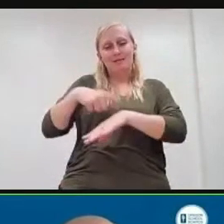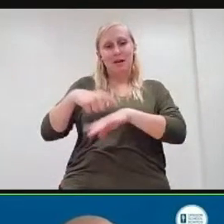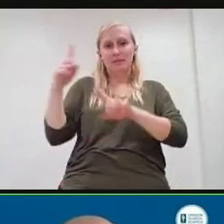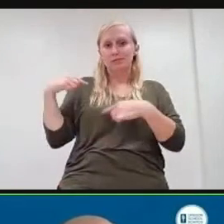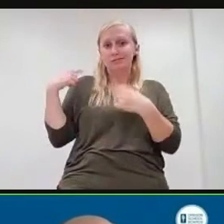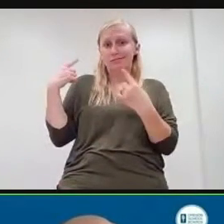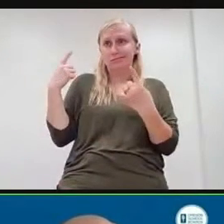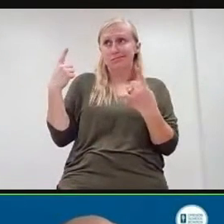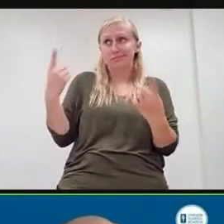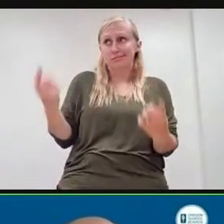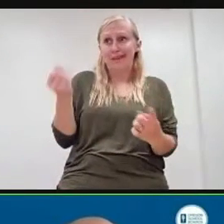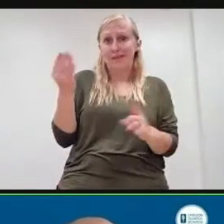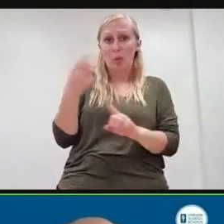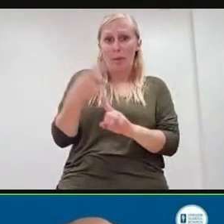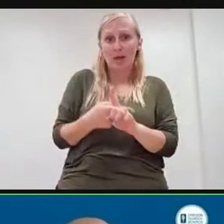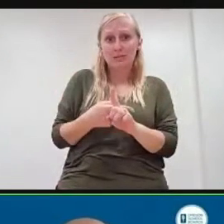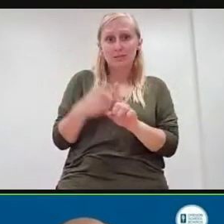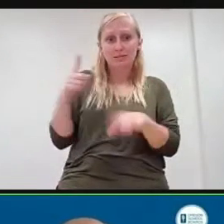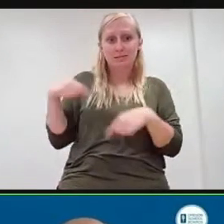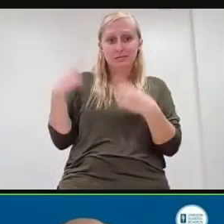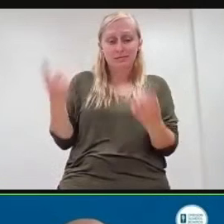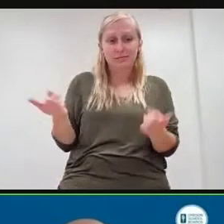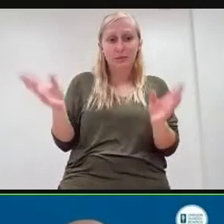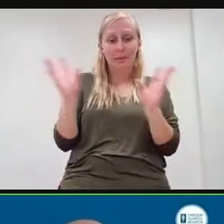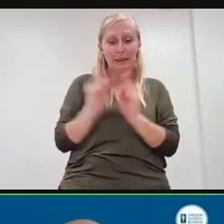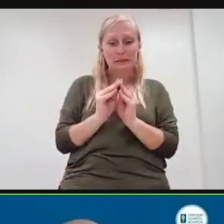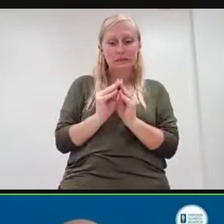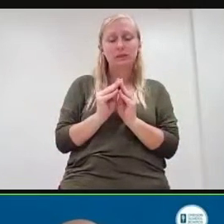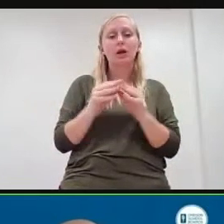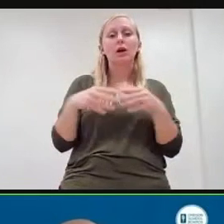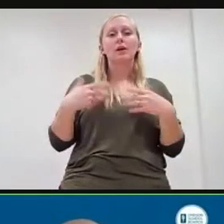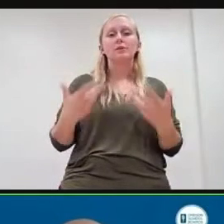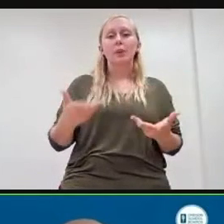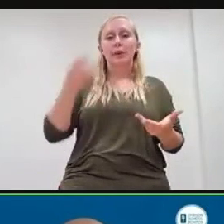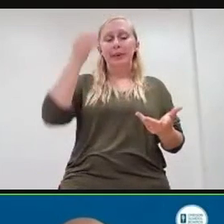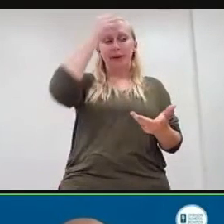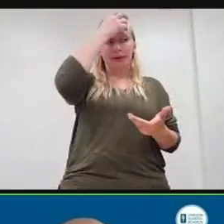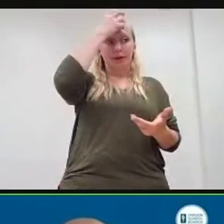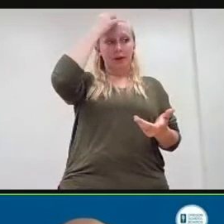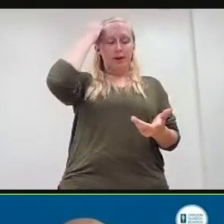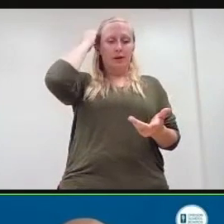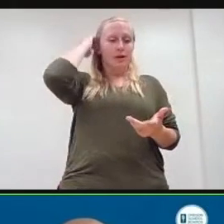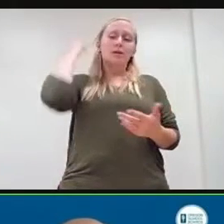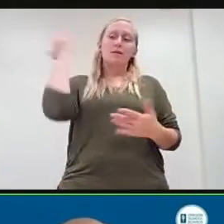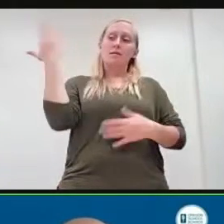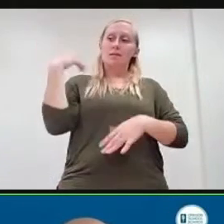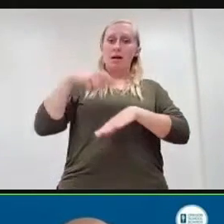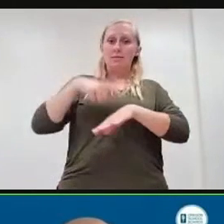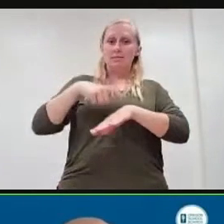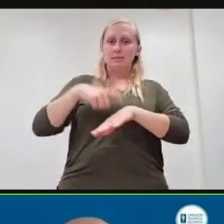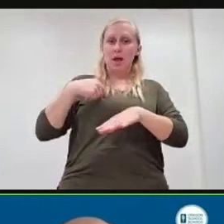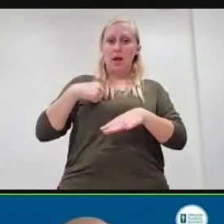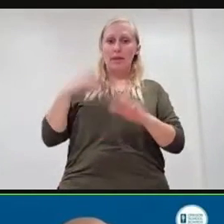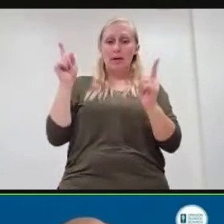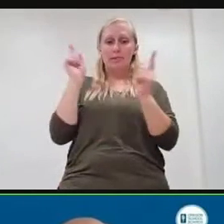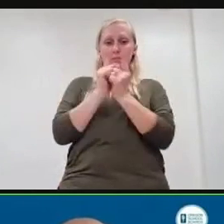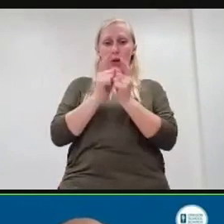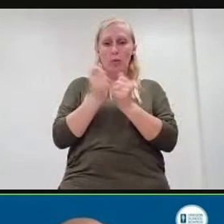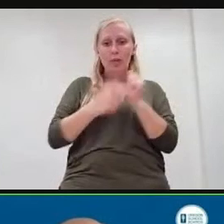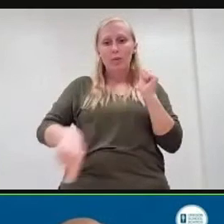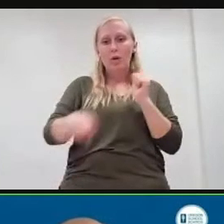been a few months since we were able to meet. And so the last time that I was able to meet with the